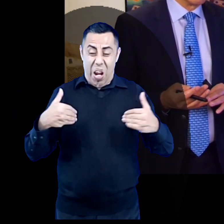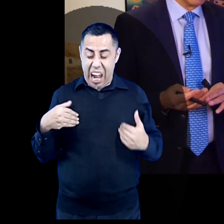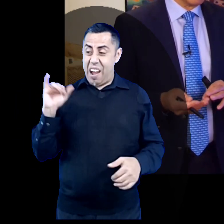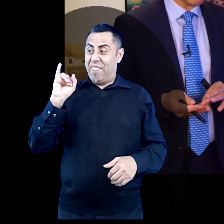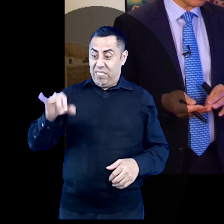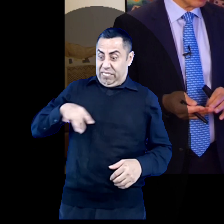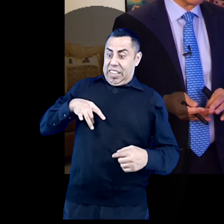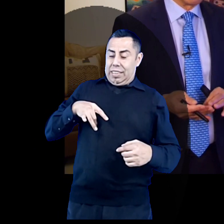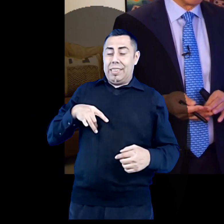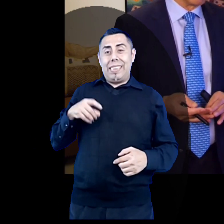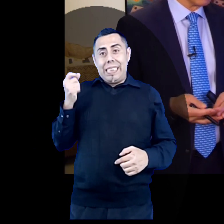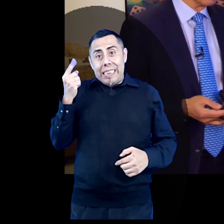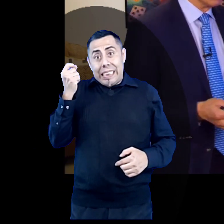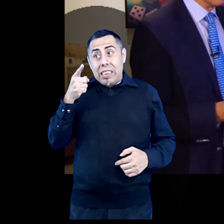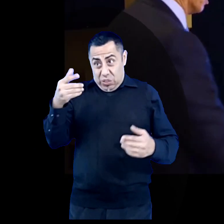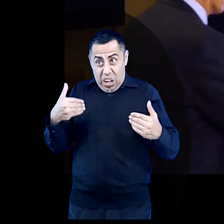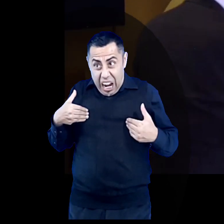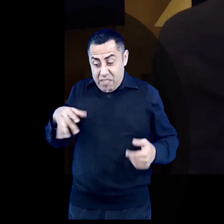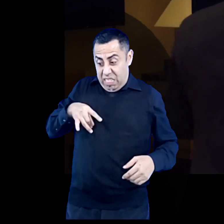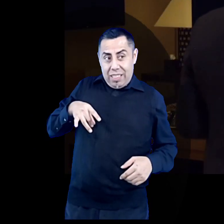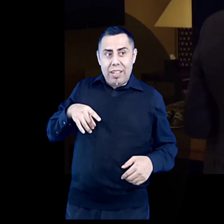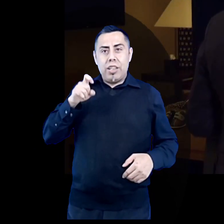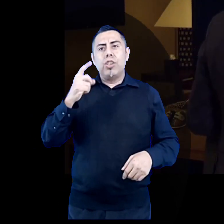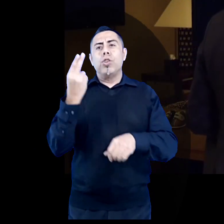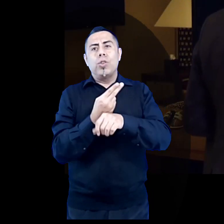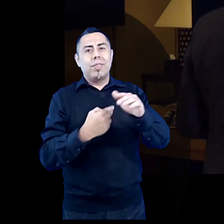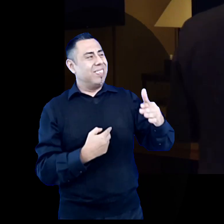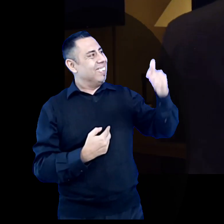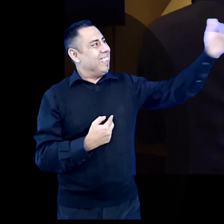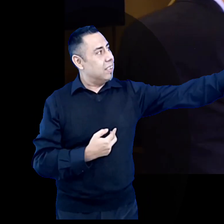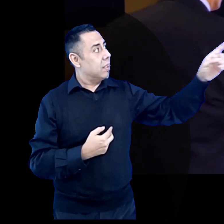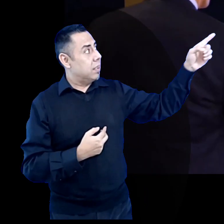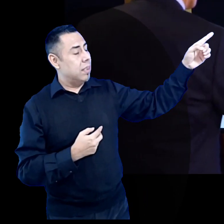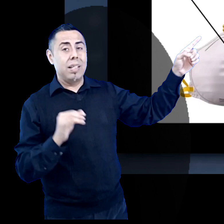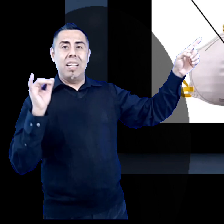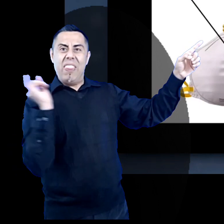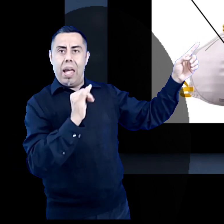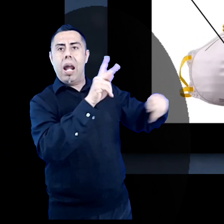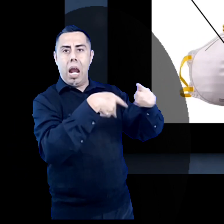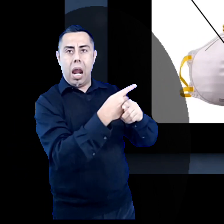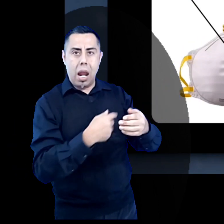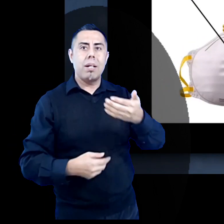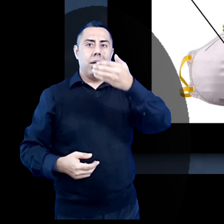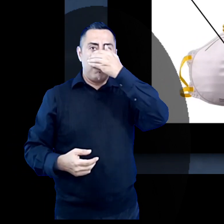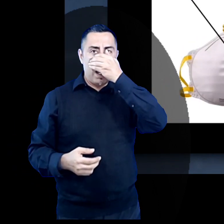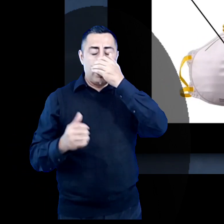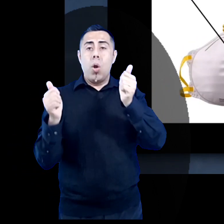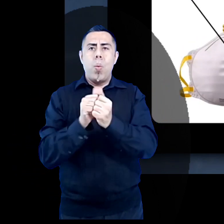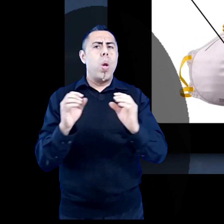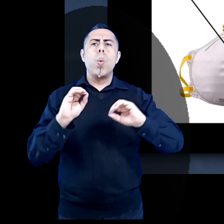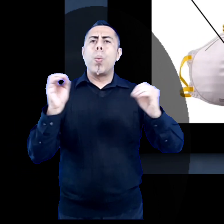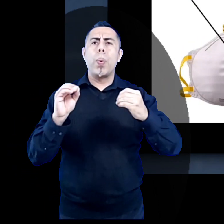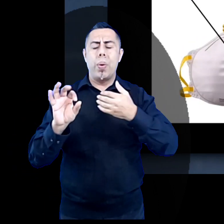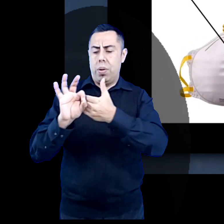infected and understand that they're infected, that this is the mask they should be wearing and not an exhalation valve,